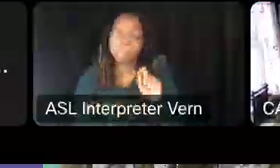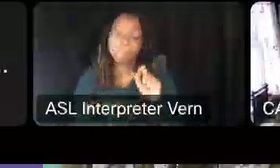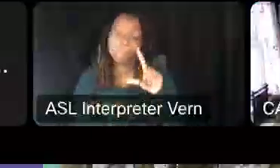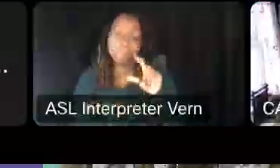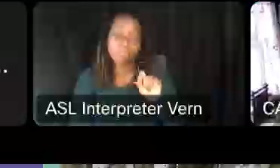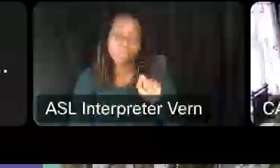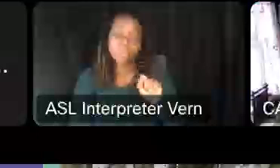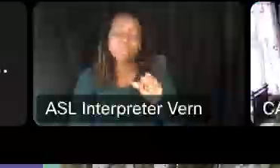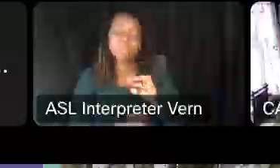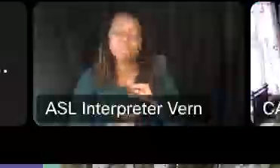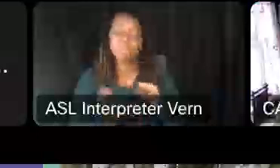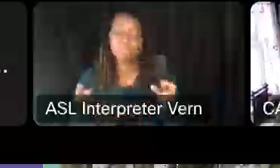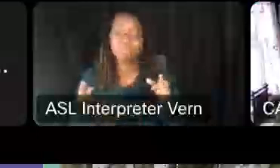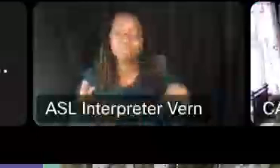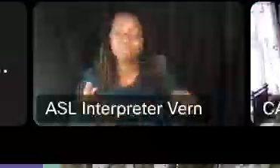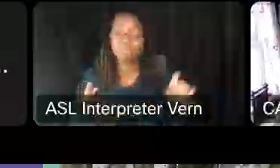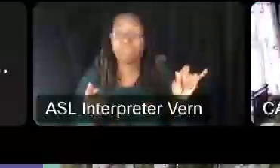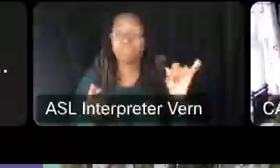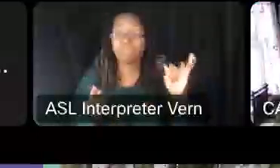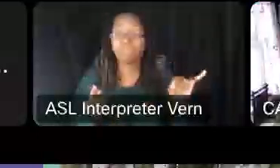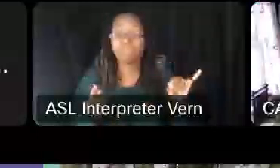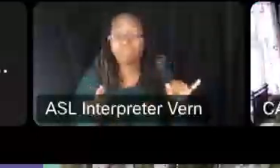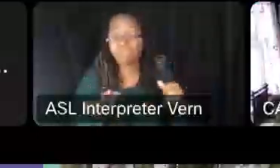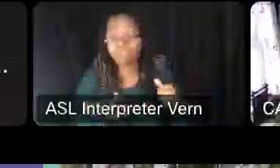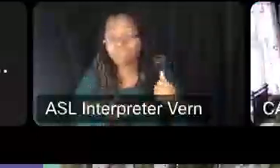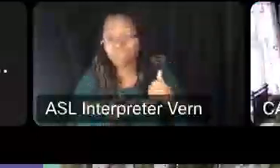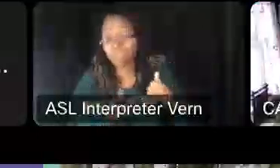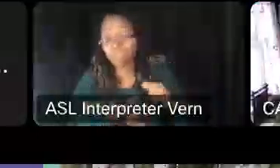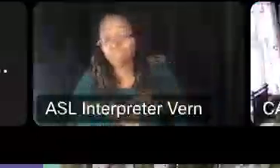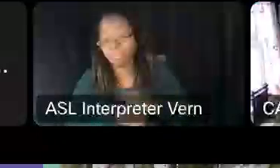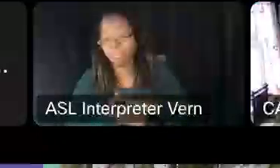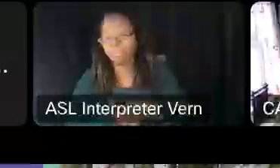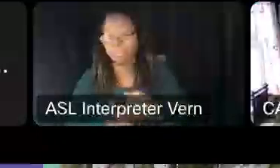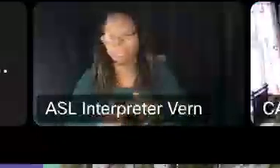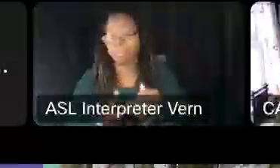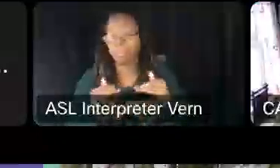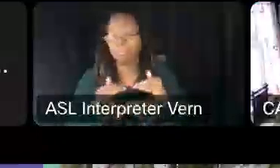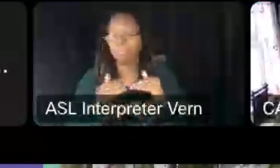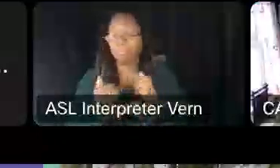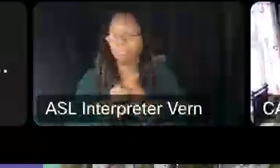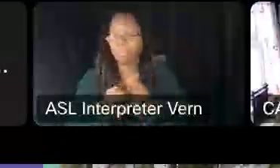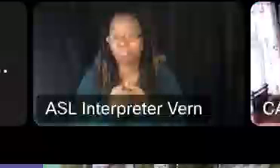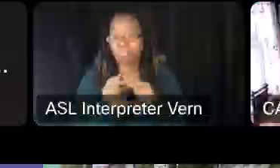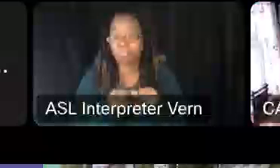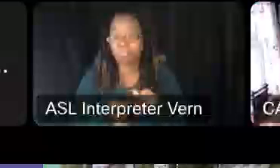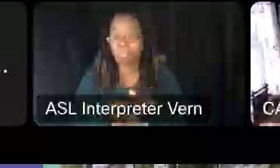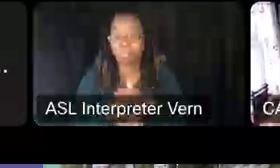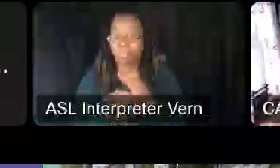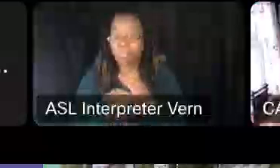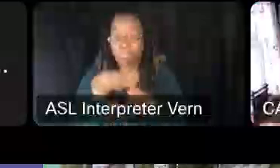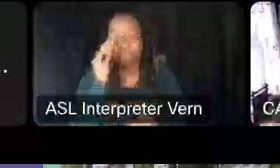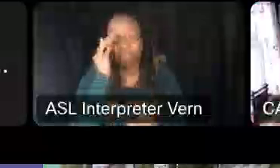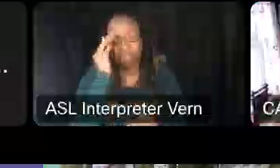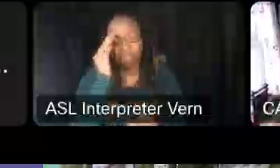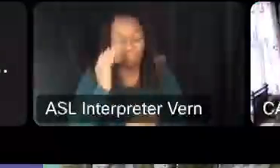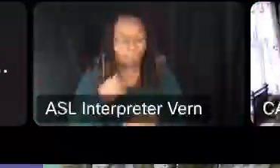can bring into peer support to share. So there's no static role of who's the person being helped and